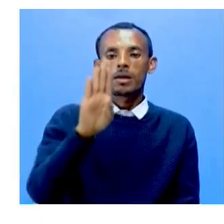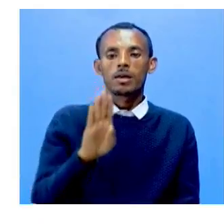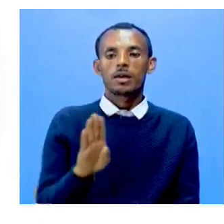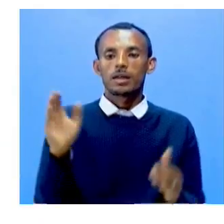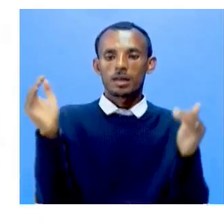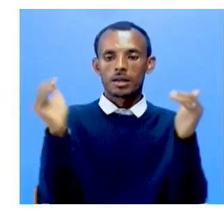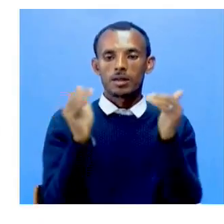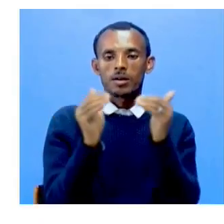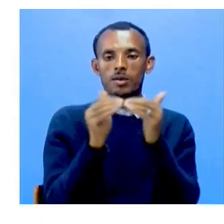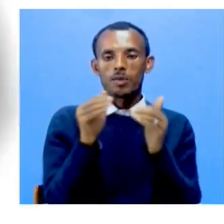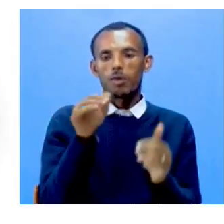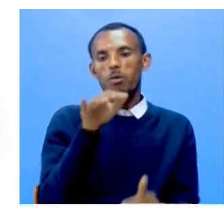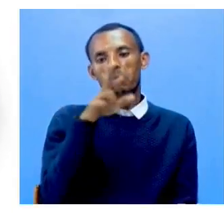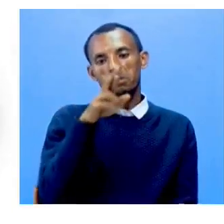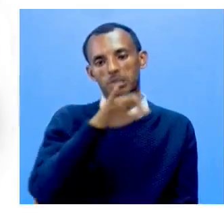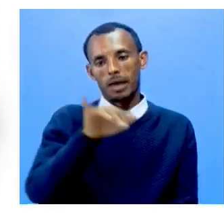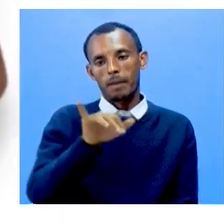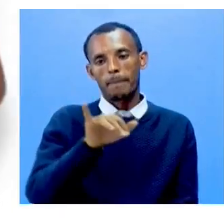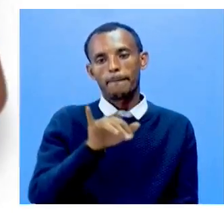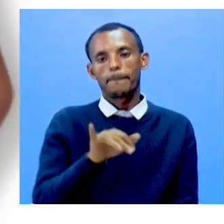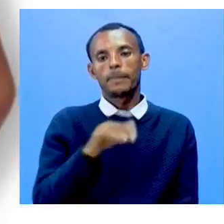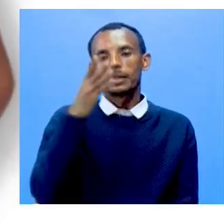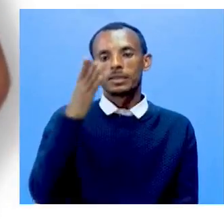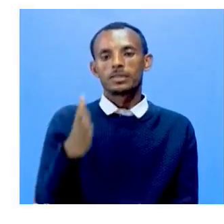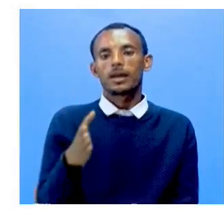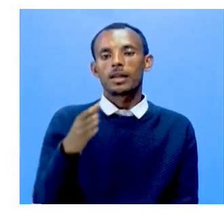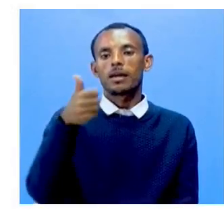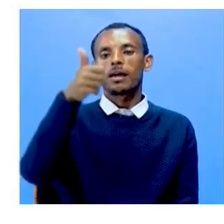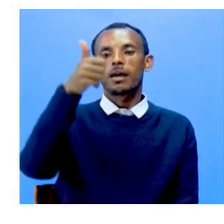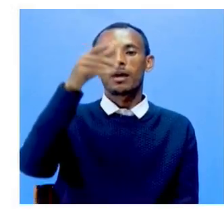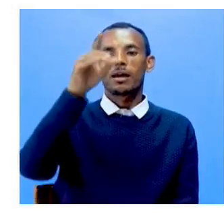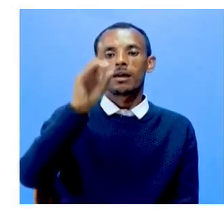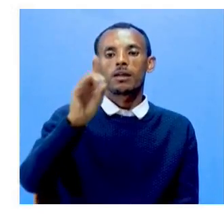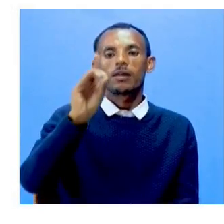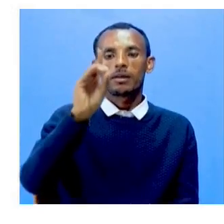is the same as side AD.